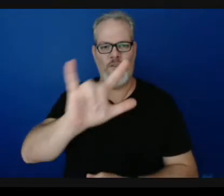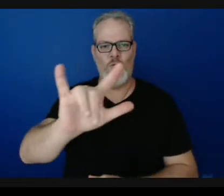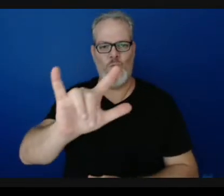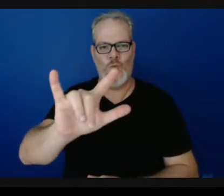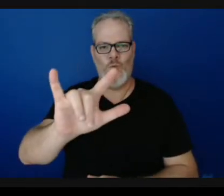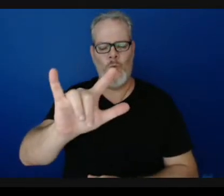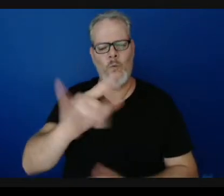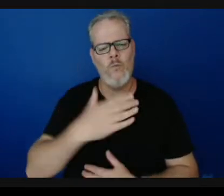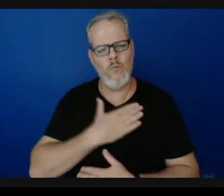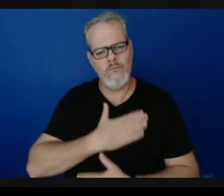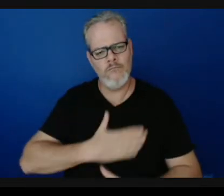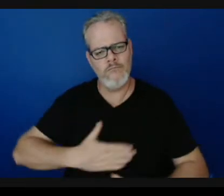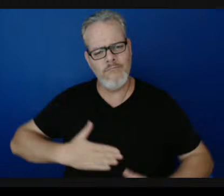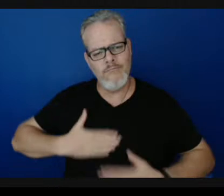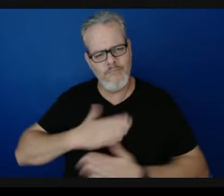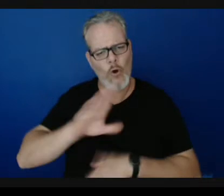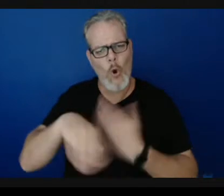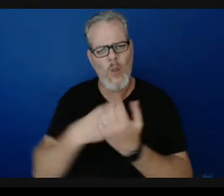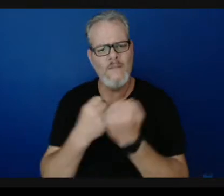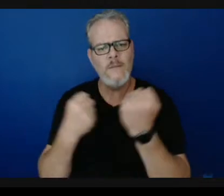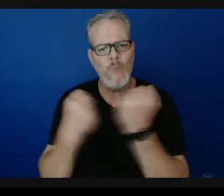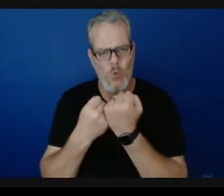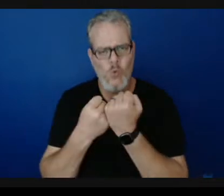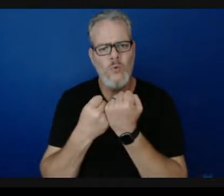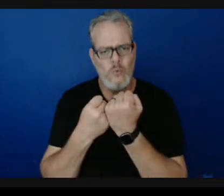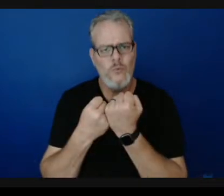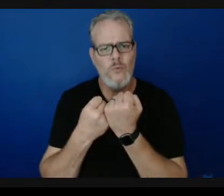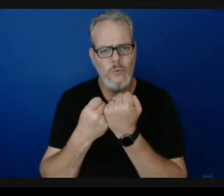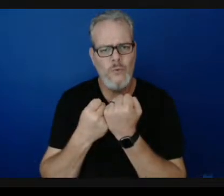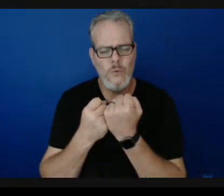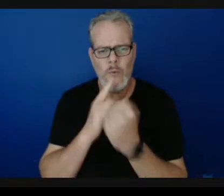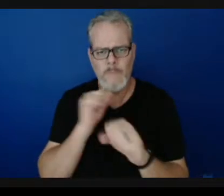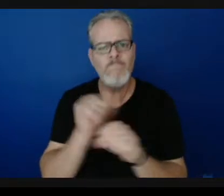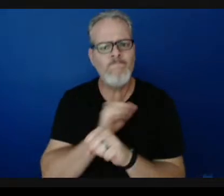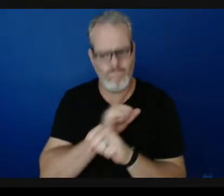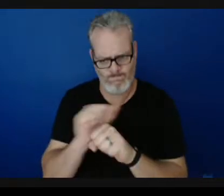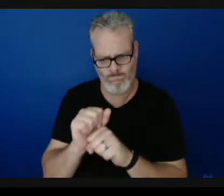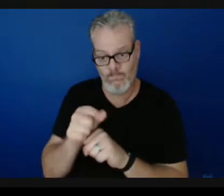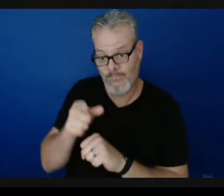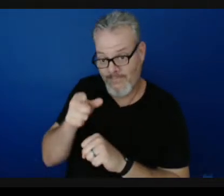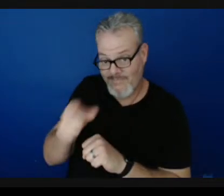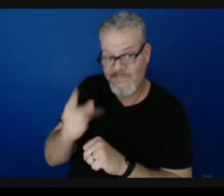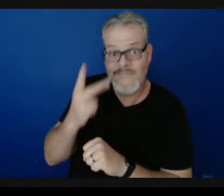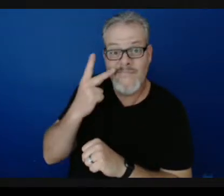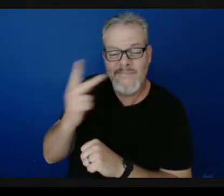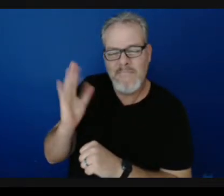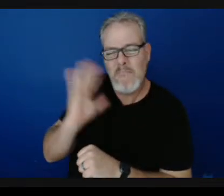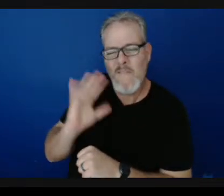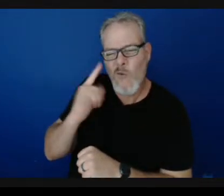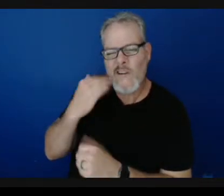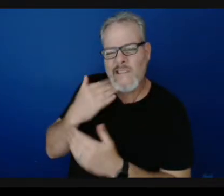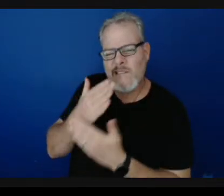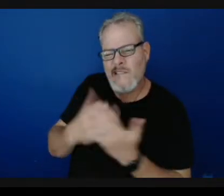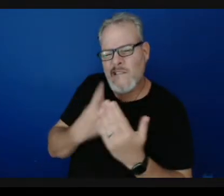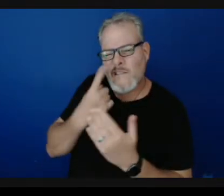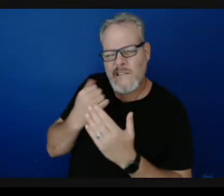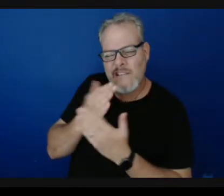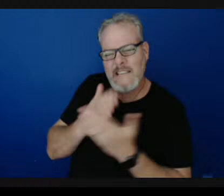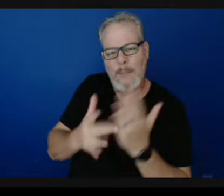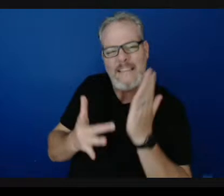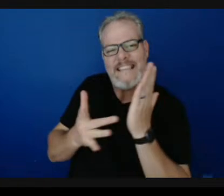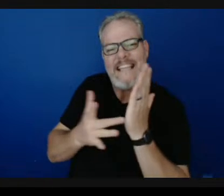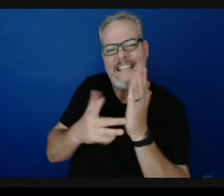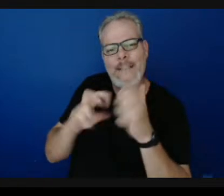there. Definitely appreciate it. And we did get the website. If you were having some technical difficulties donating there, that has